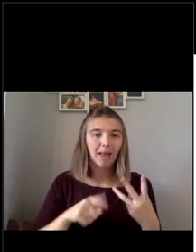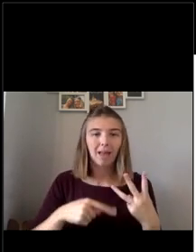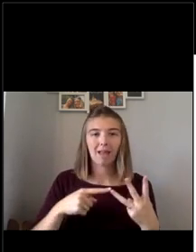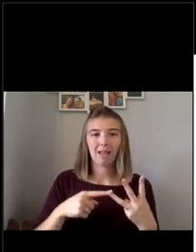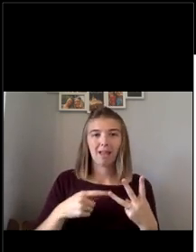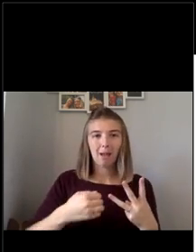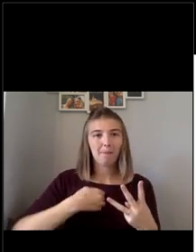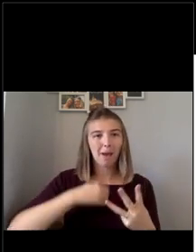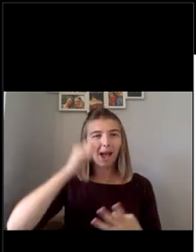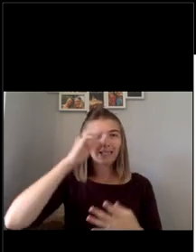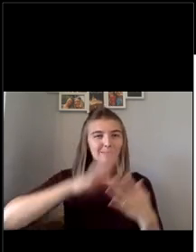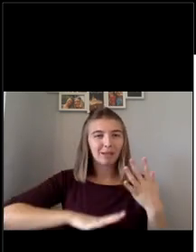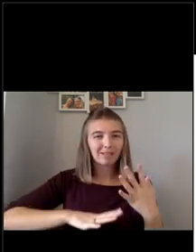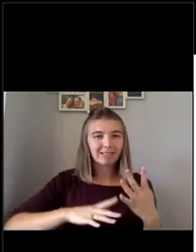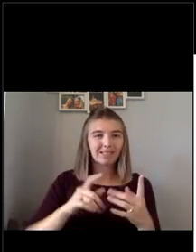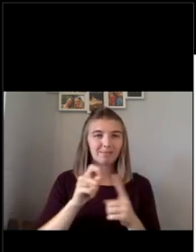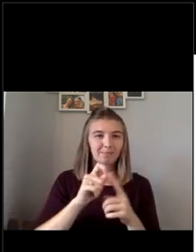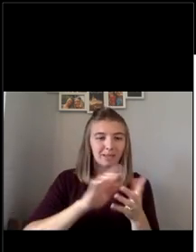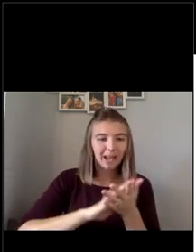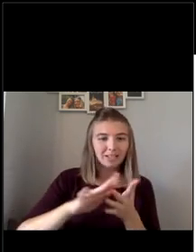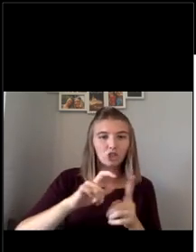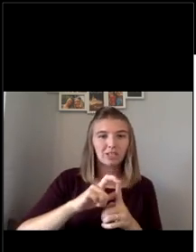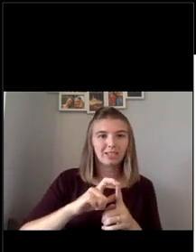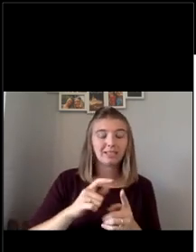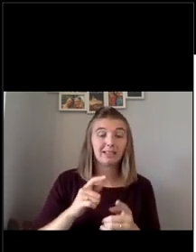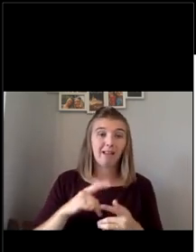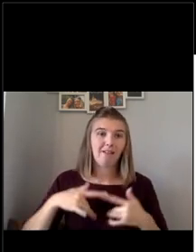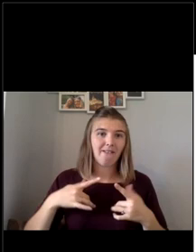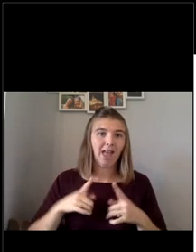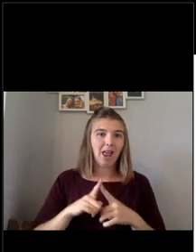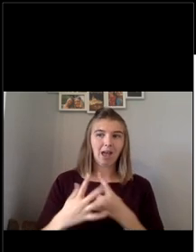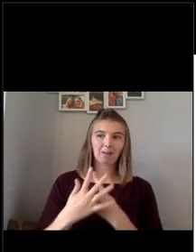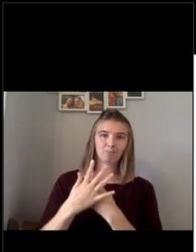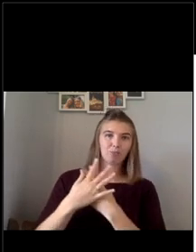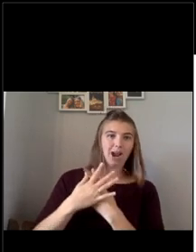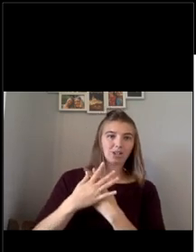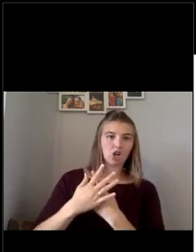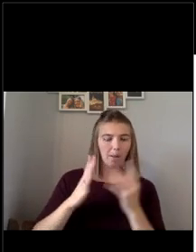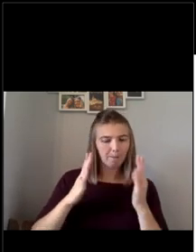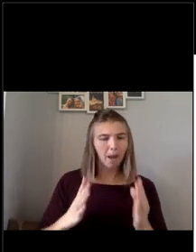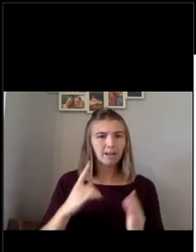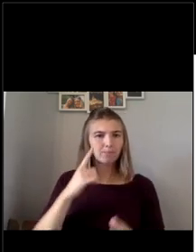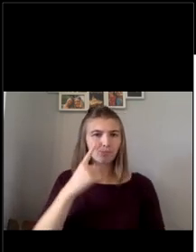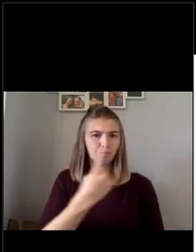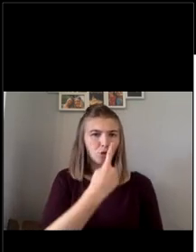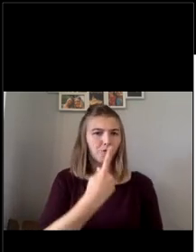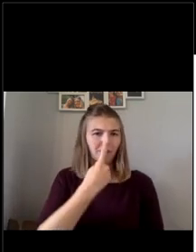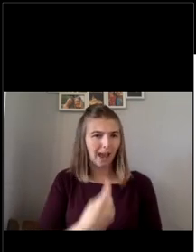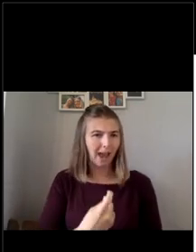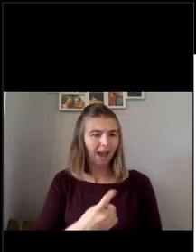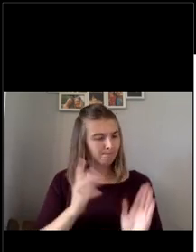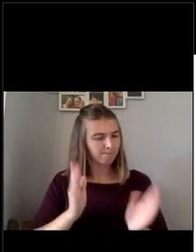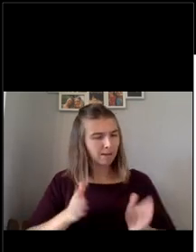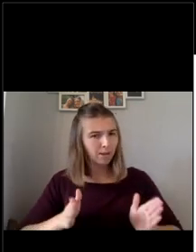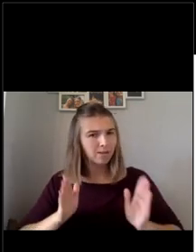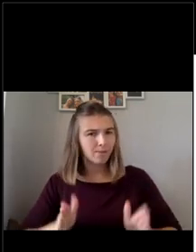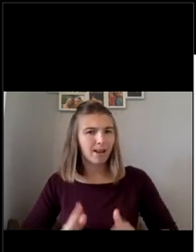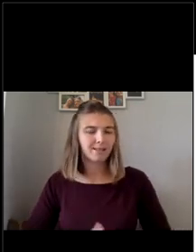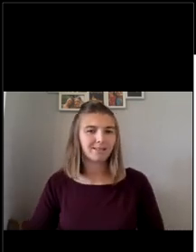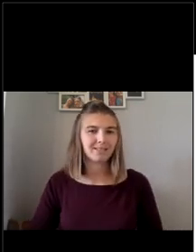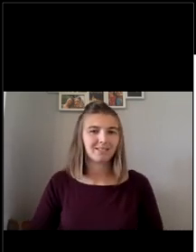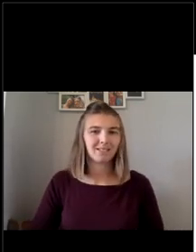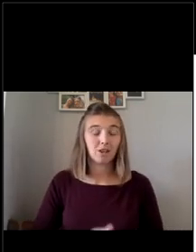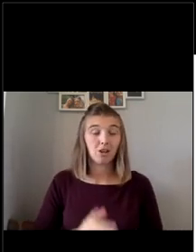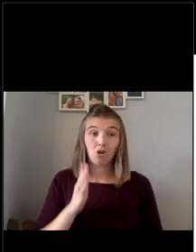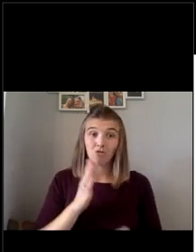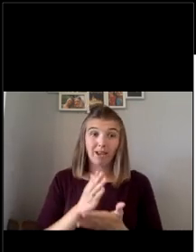PhD, I always had this pressure to prove myself and to perform. And that really took a